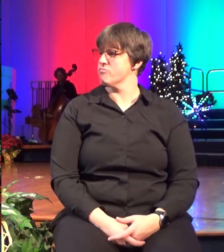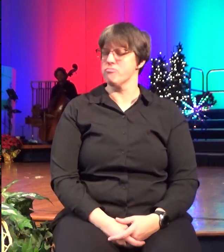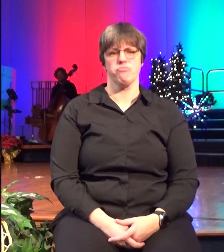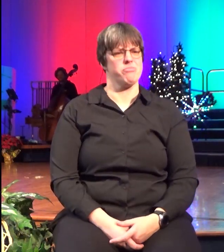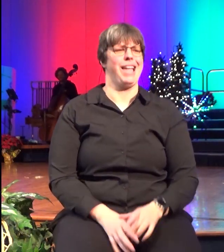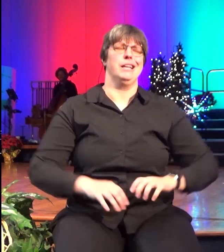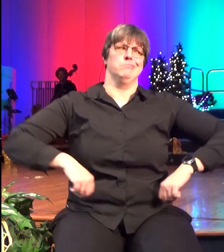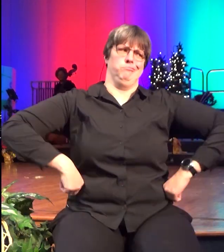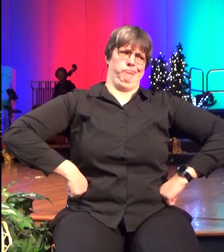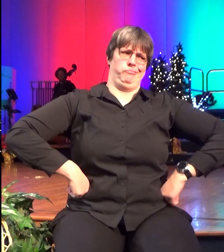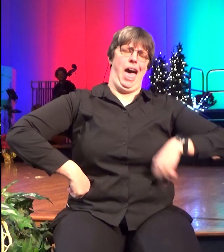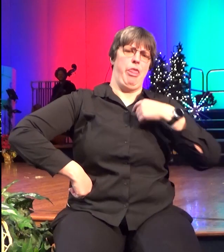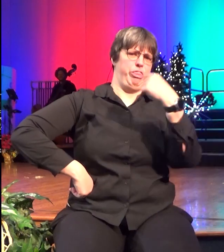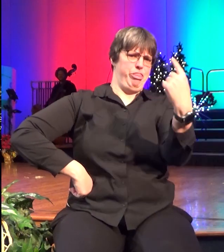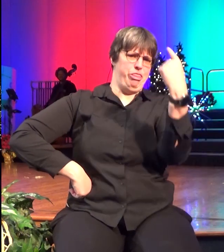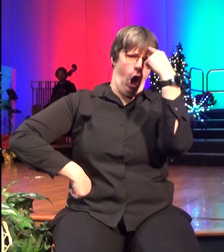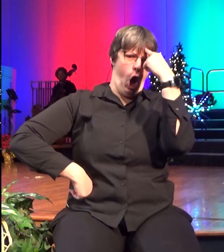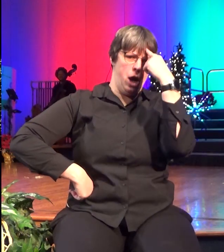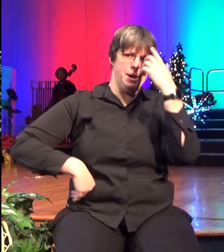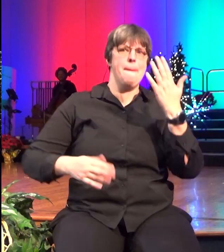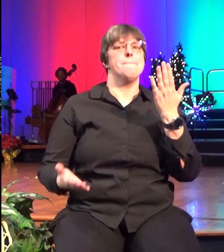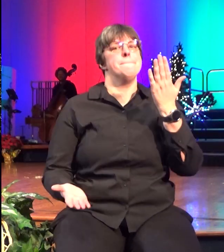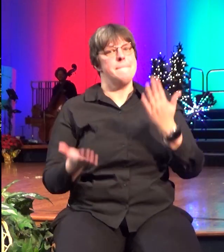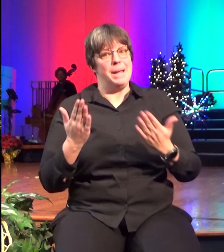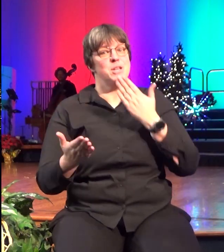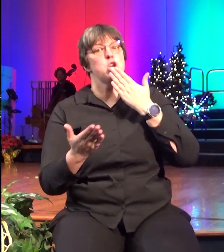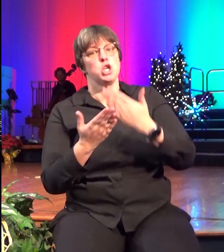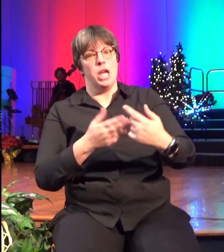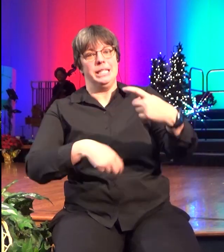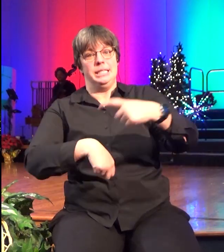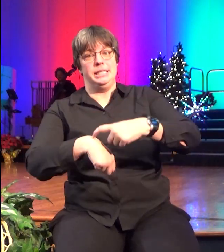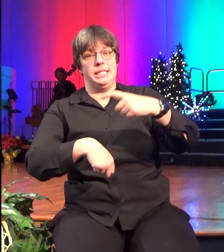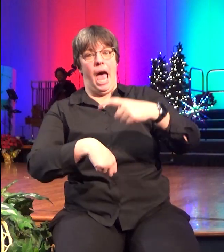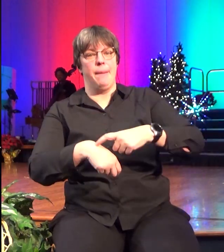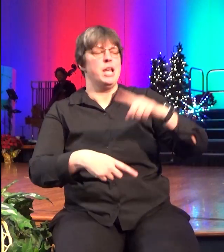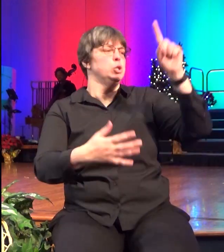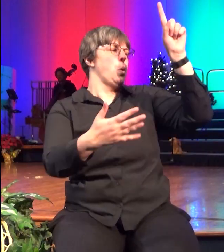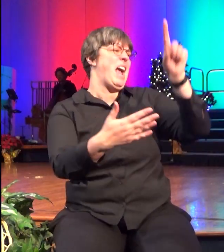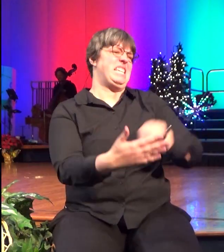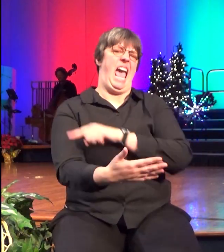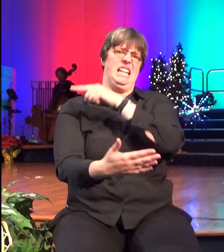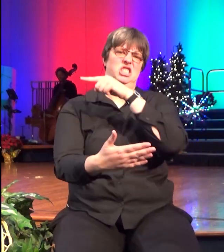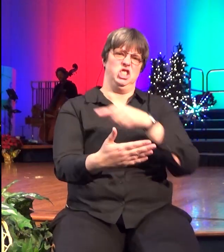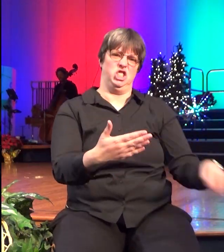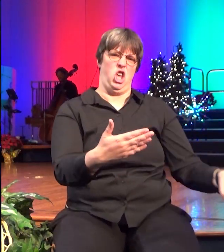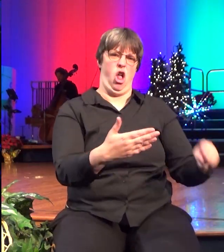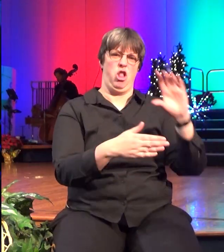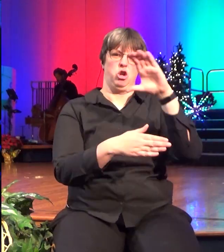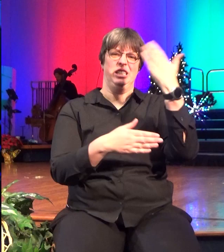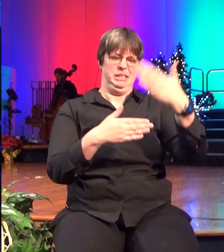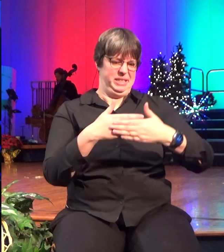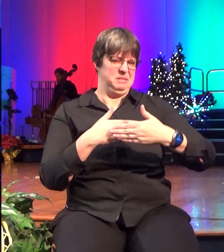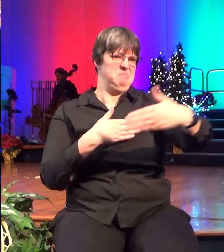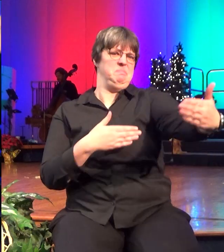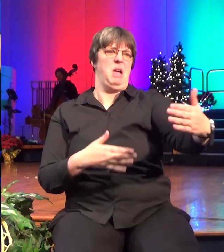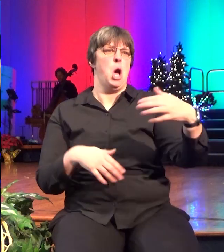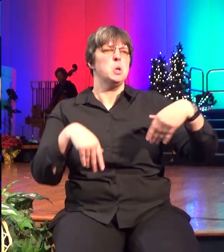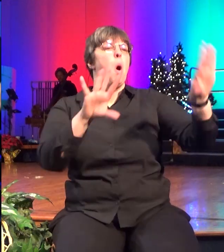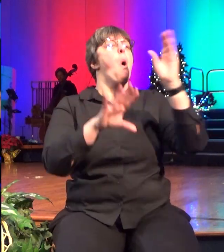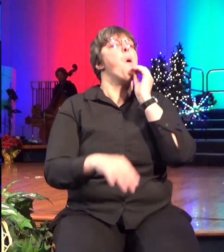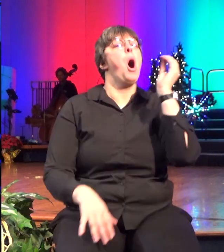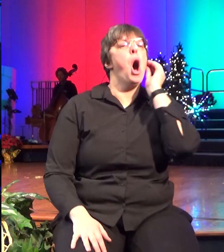I thought that this might be a really good time to cancel everything and let you all go home.